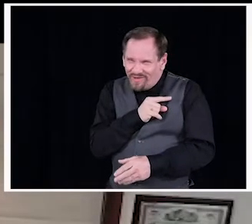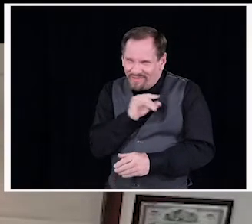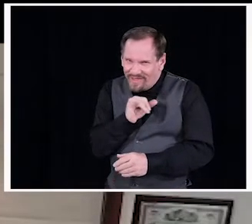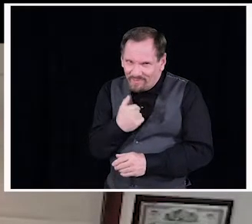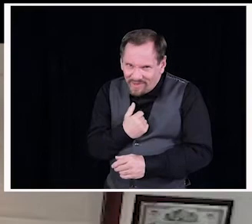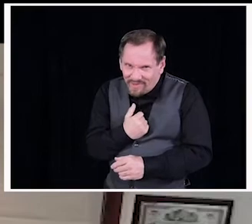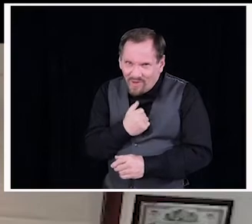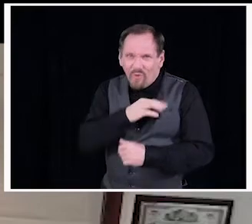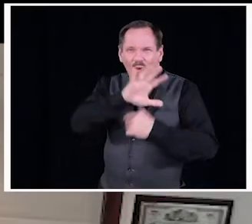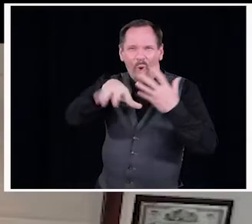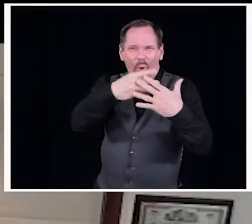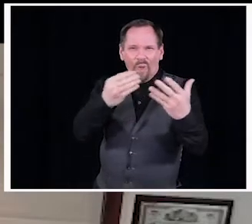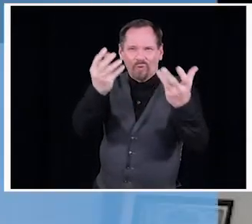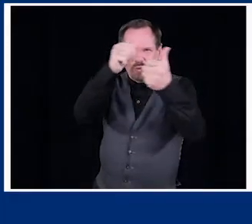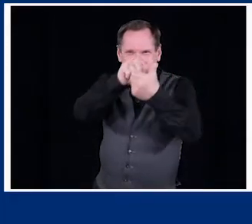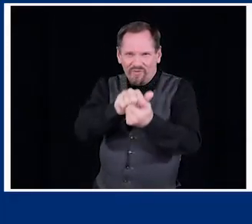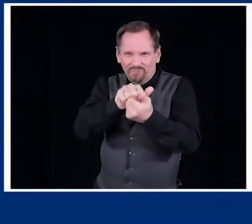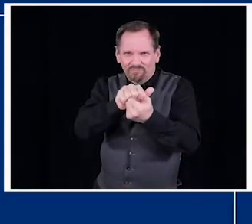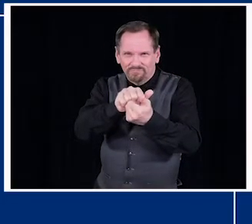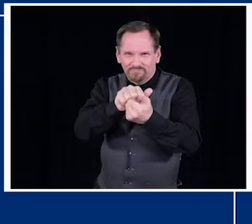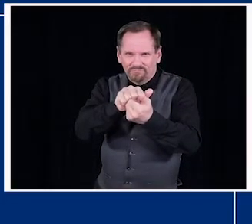together. Thank you.